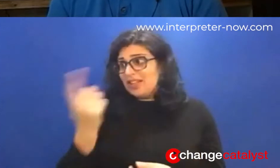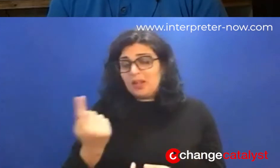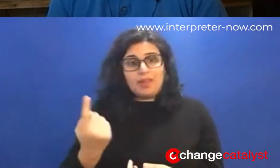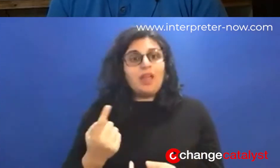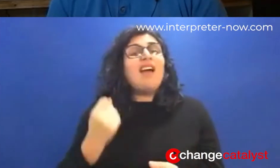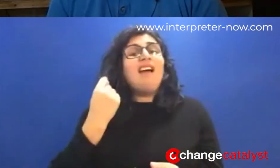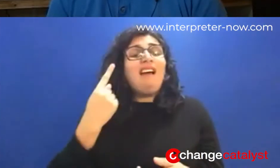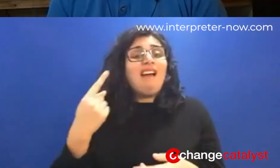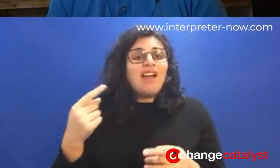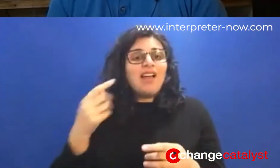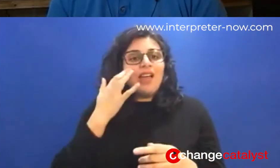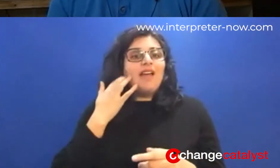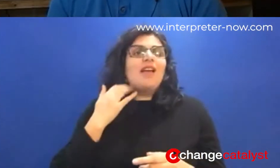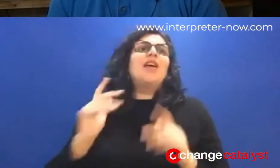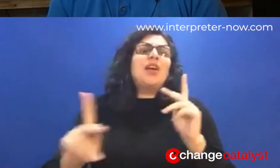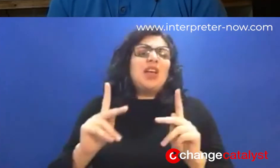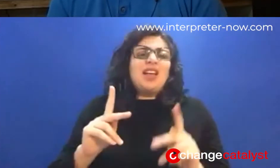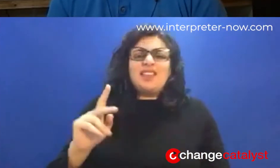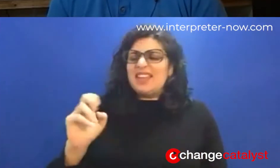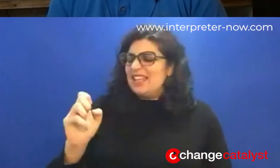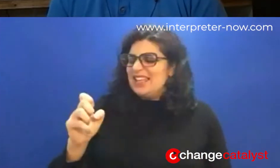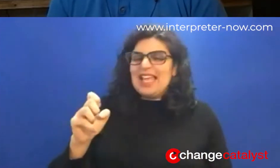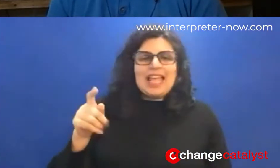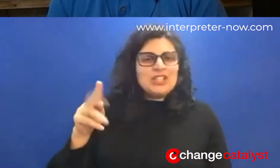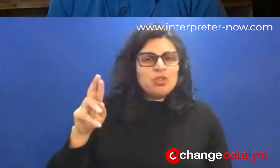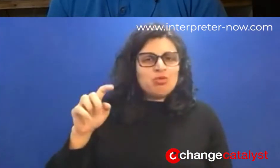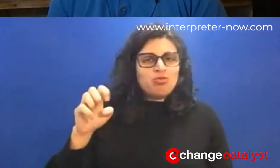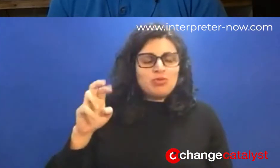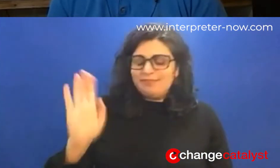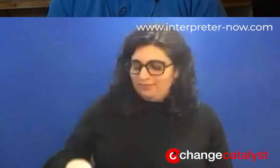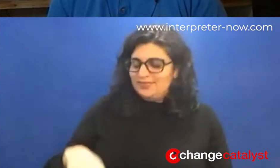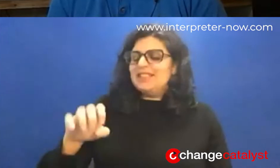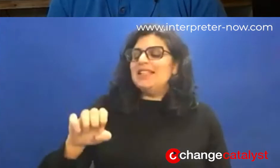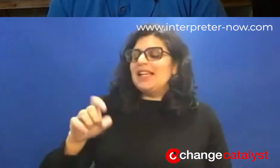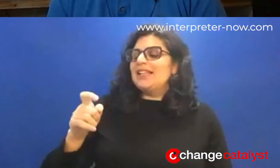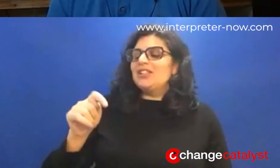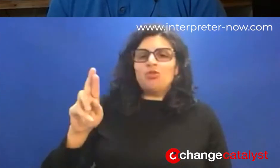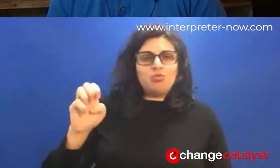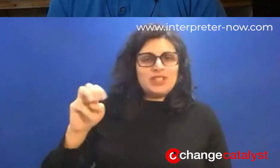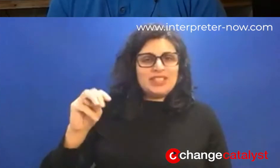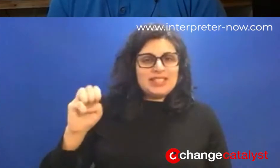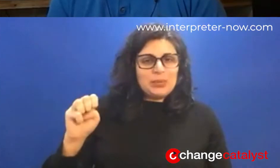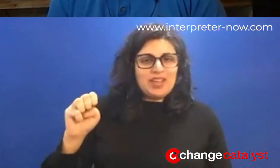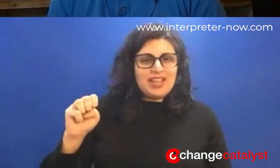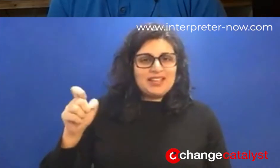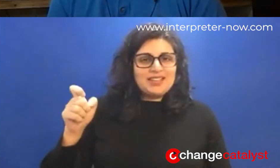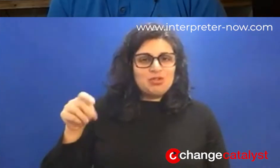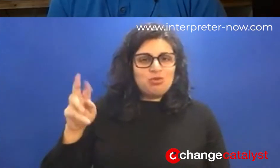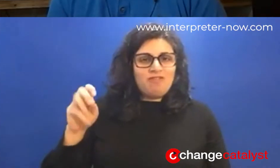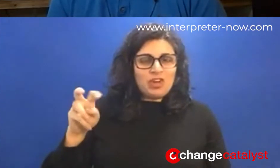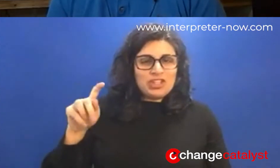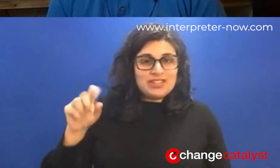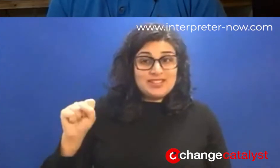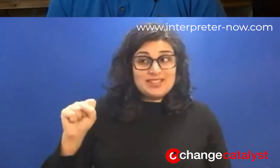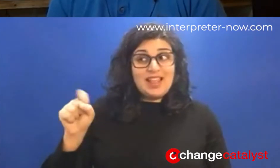extreme extroverts that have that on the tip of their tongue, and can be an ally in that moment too.